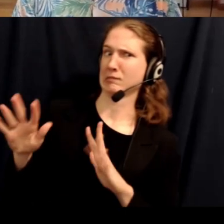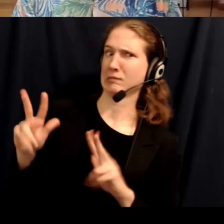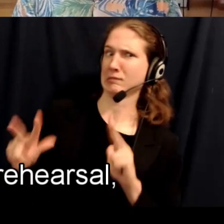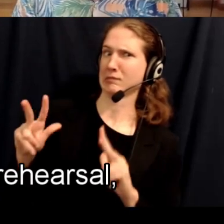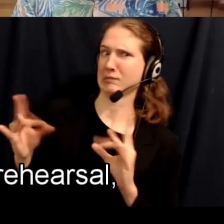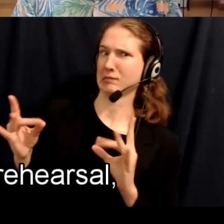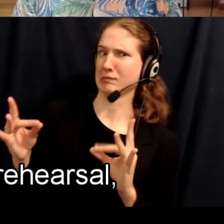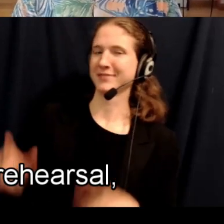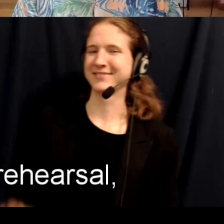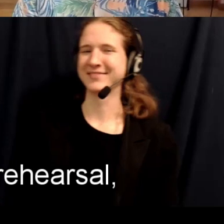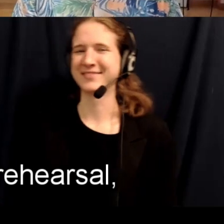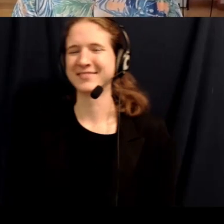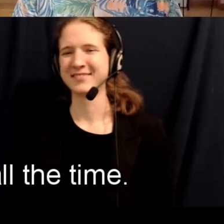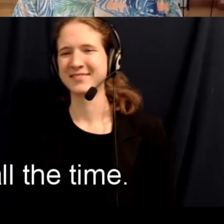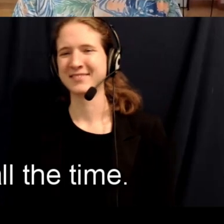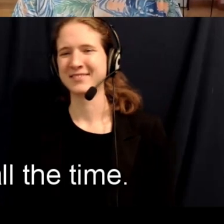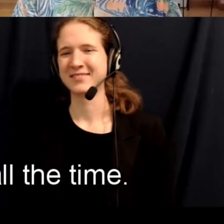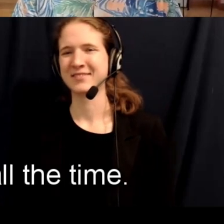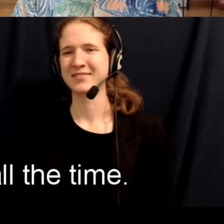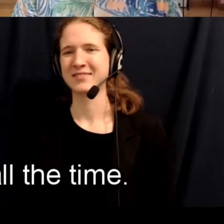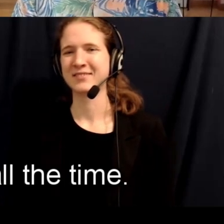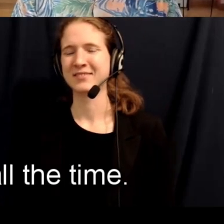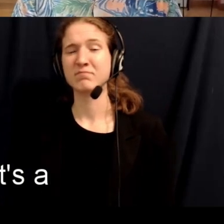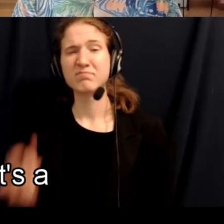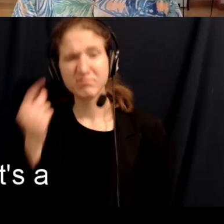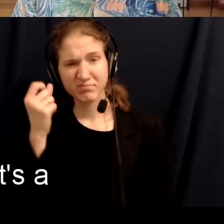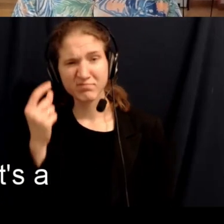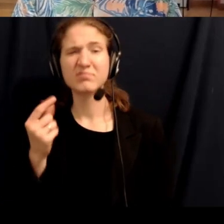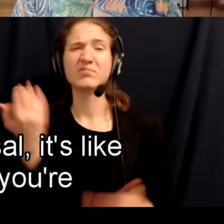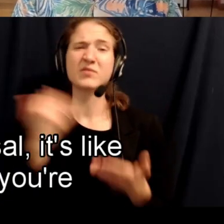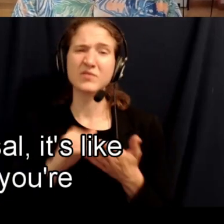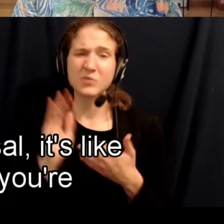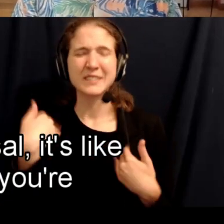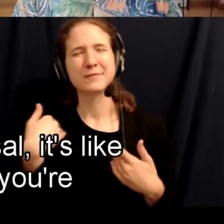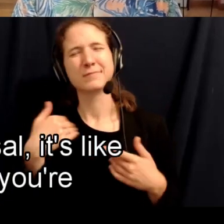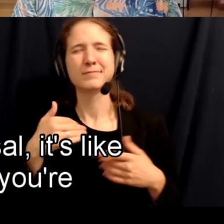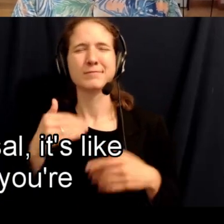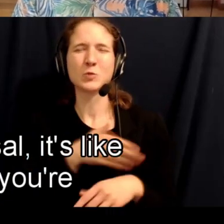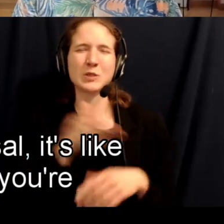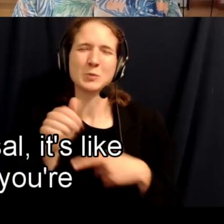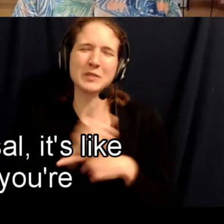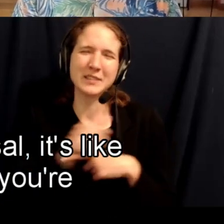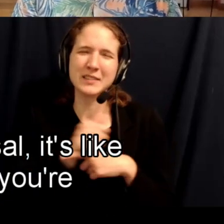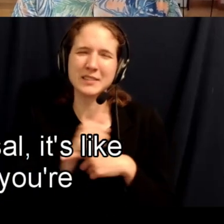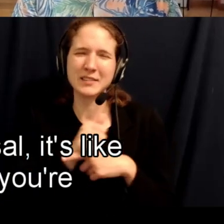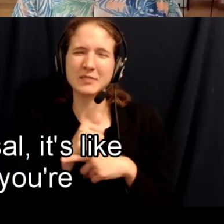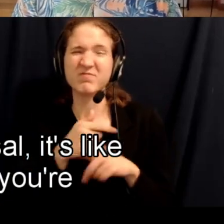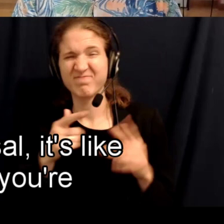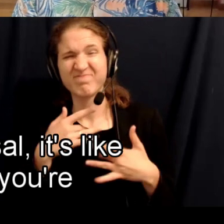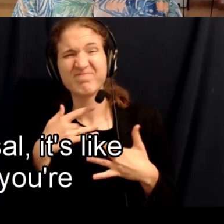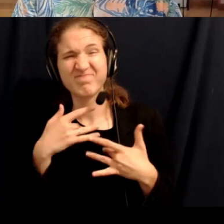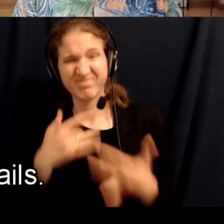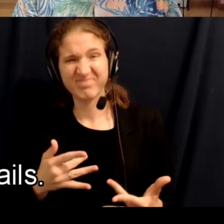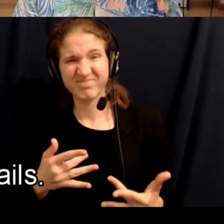Right? I mean, there are open rehearsals all the time, but usually when it's a point of an open rehearsal, it's like really